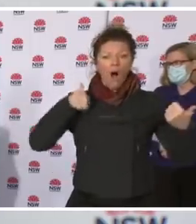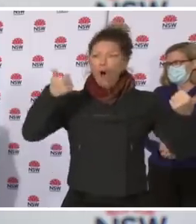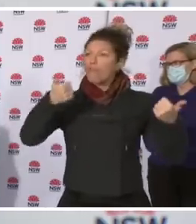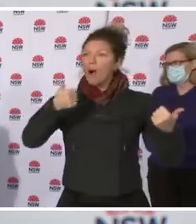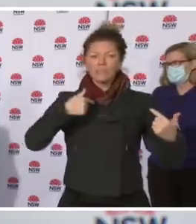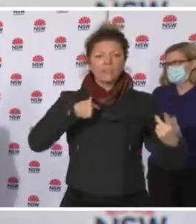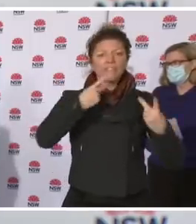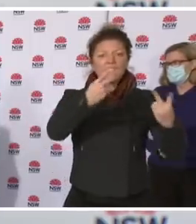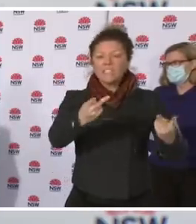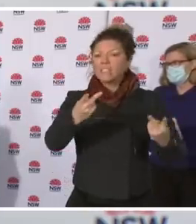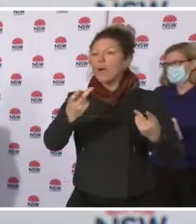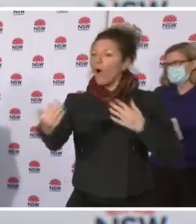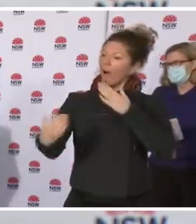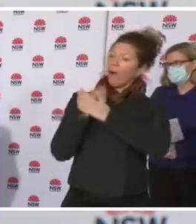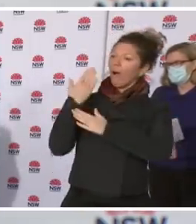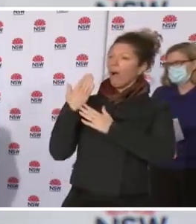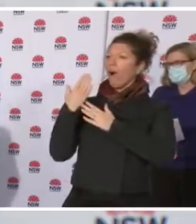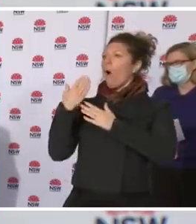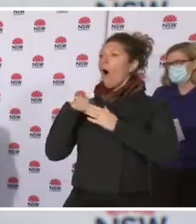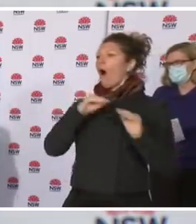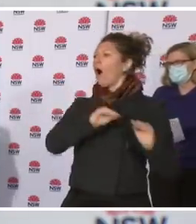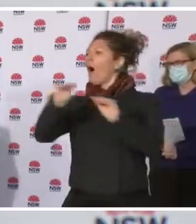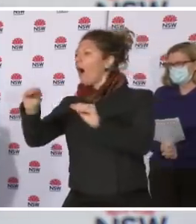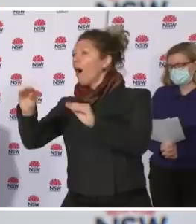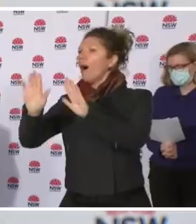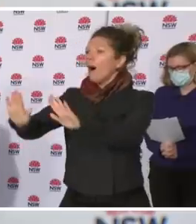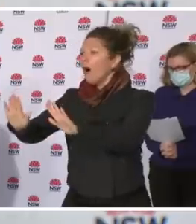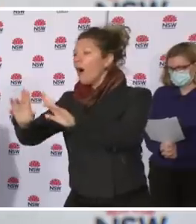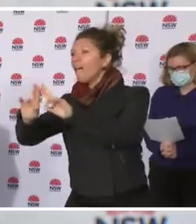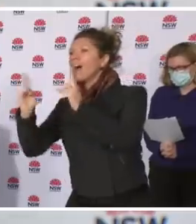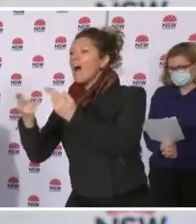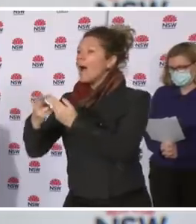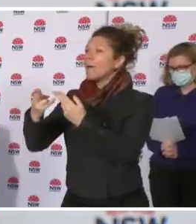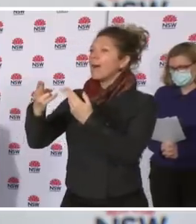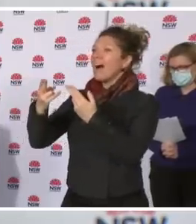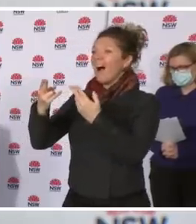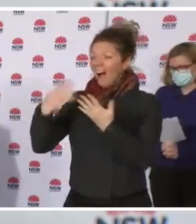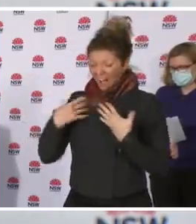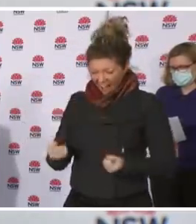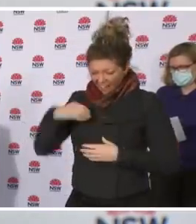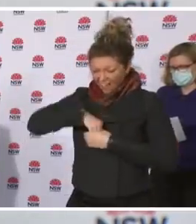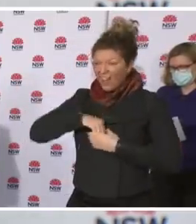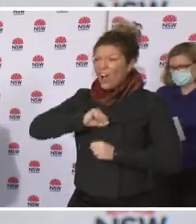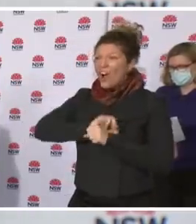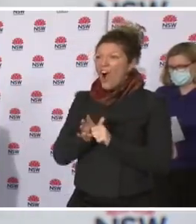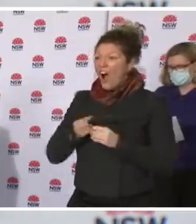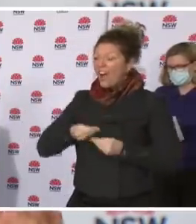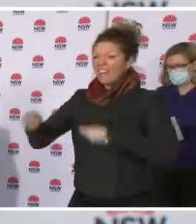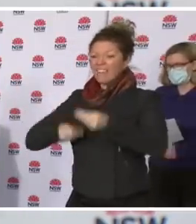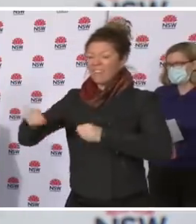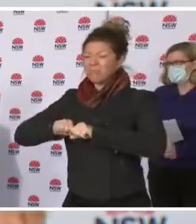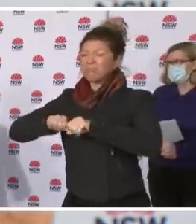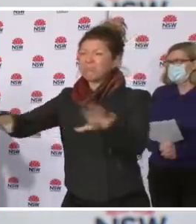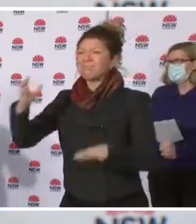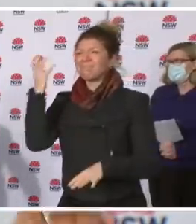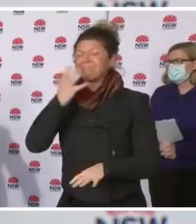unfortunately, even when you don't have symptoms, you might not know you're carrying the virus. And as the health experts say, this